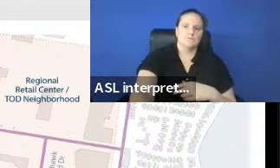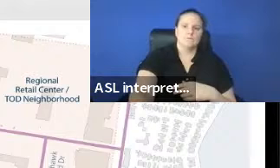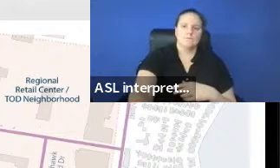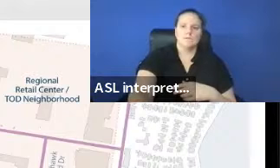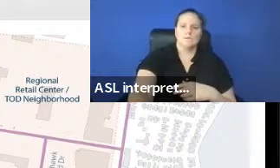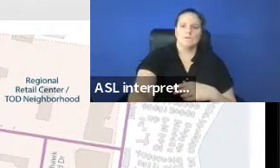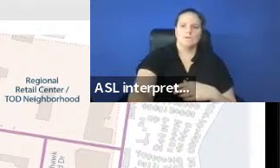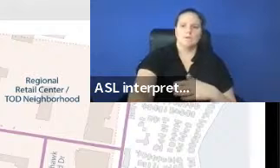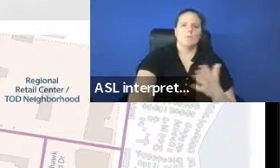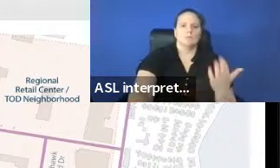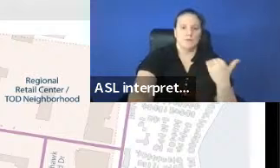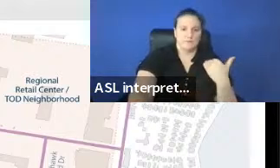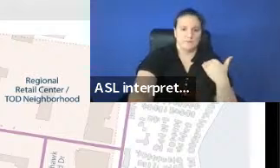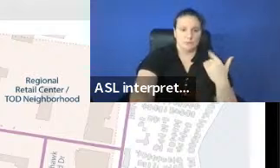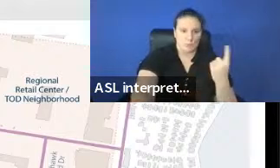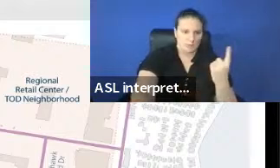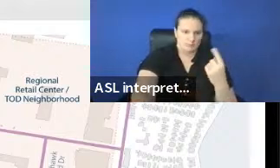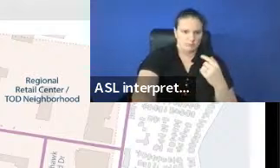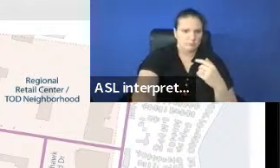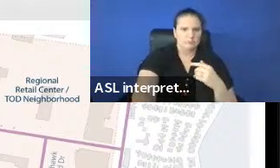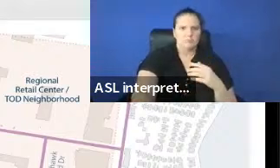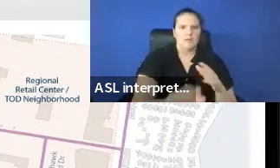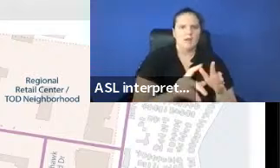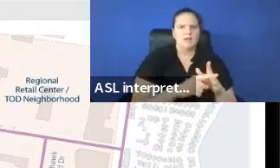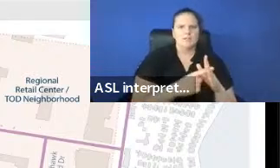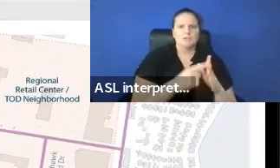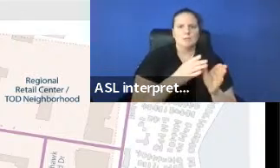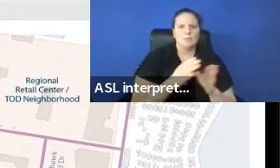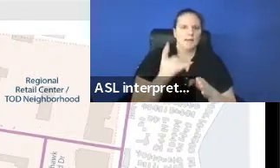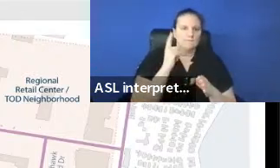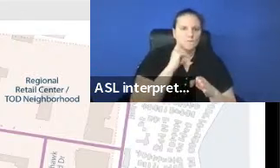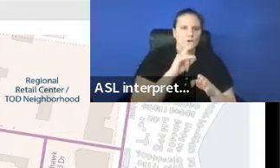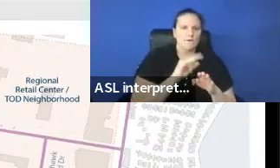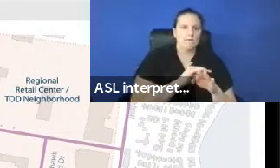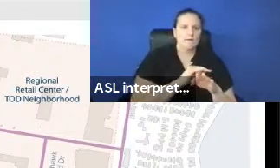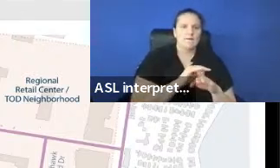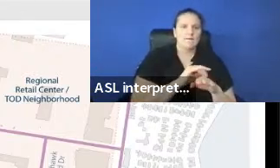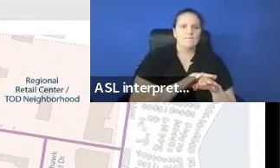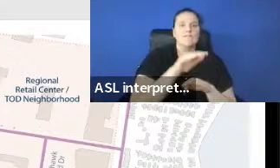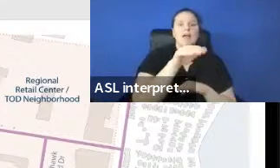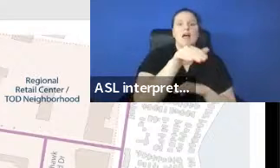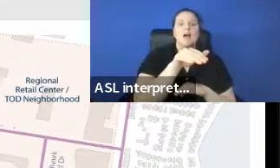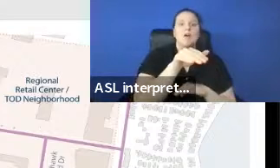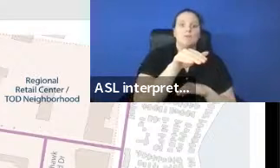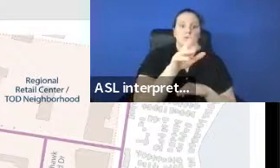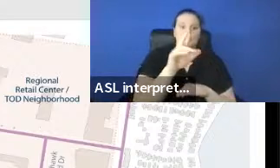incarnation, the initial plan was for a flyover ramp from